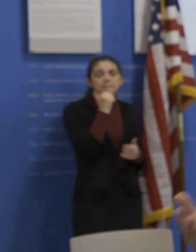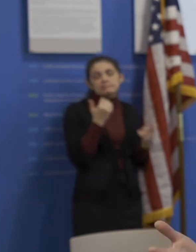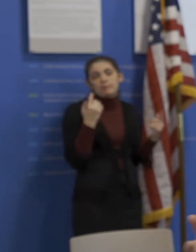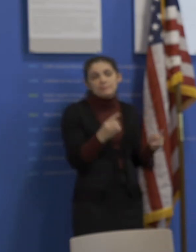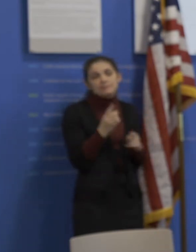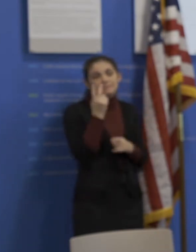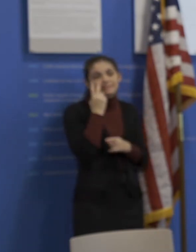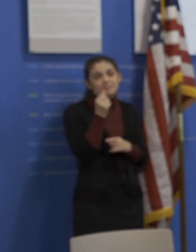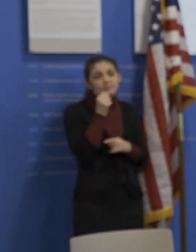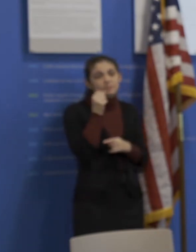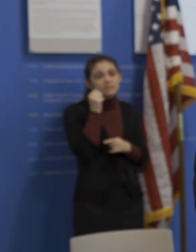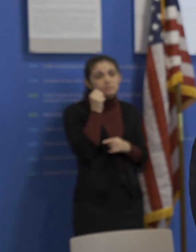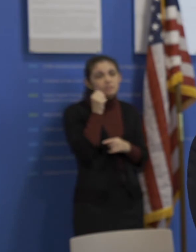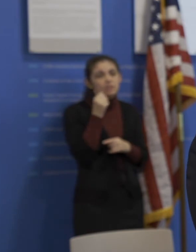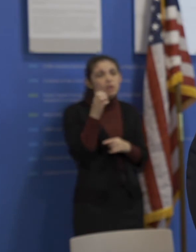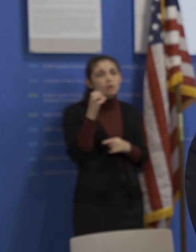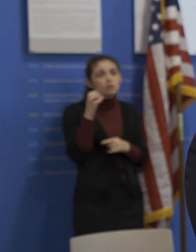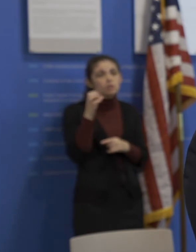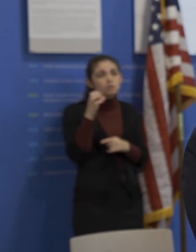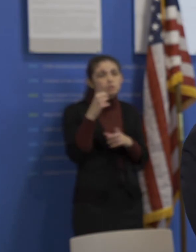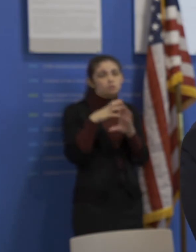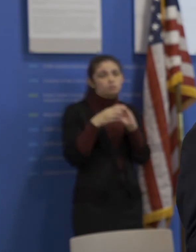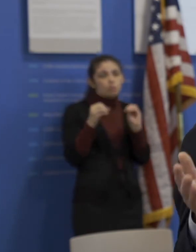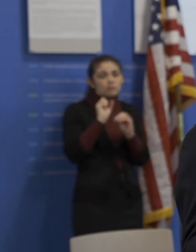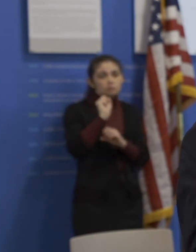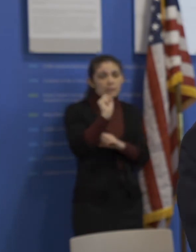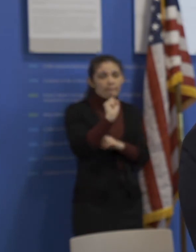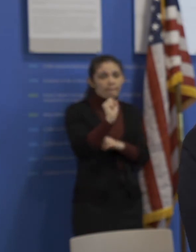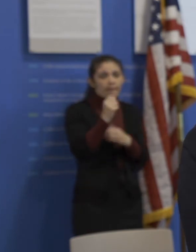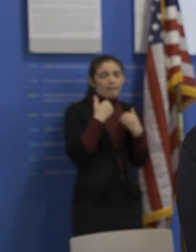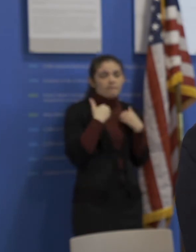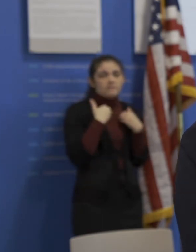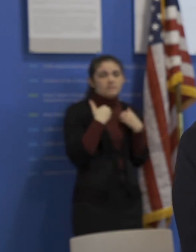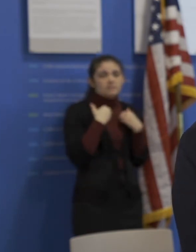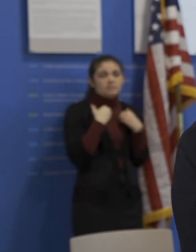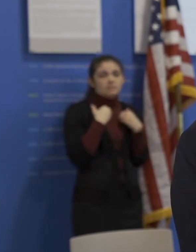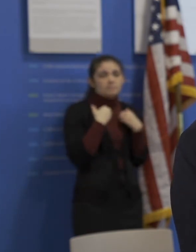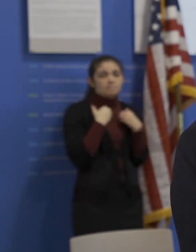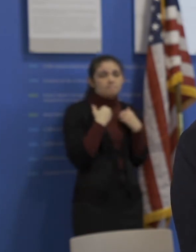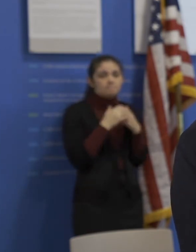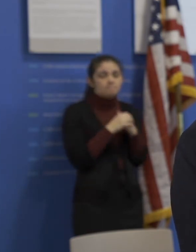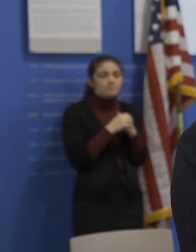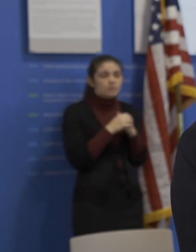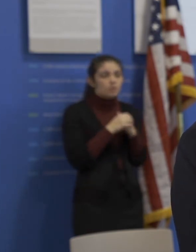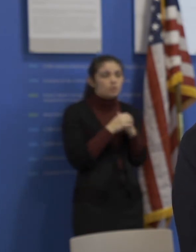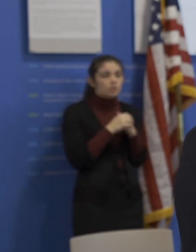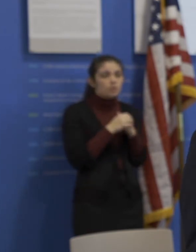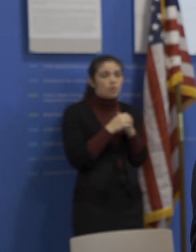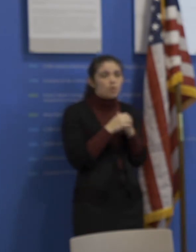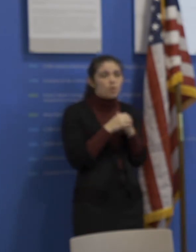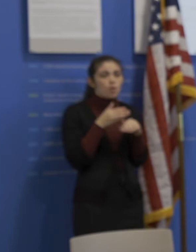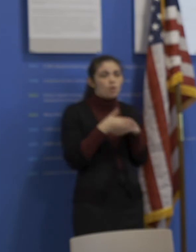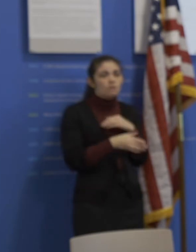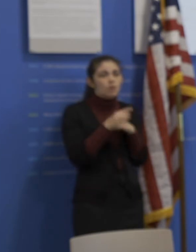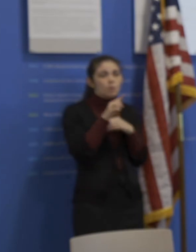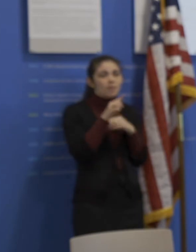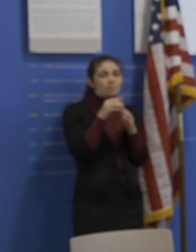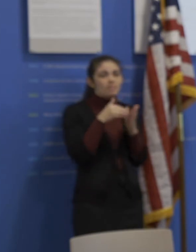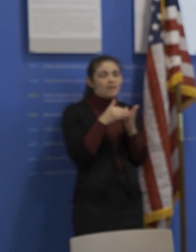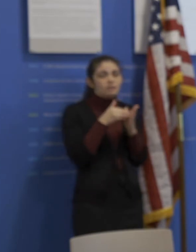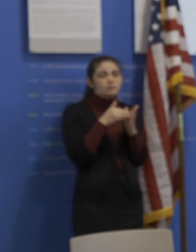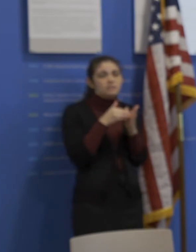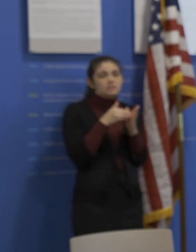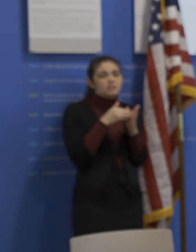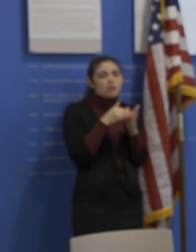We heard a story from Chief Sweeney in Shaker Heights where they had thousands of N95 respirators with broken straps,